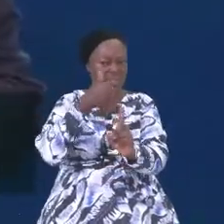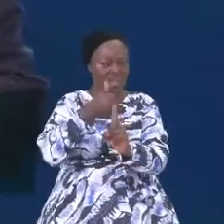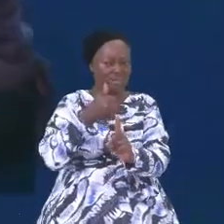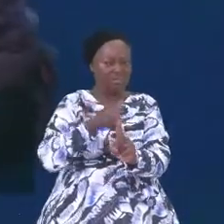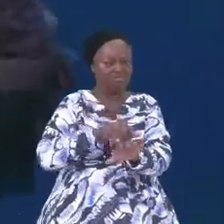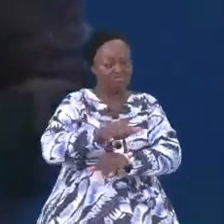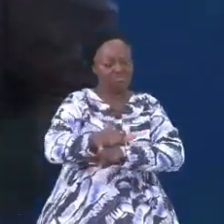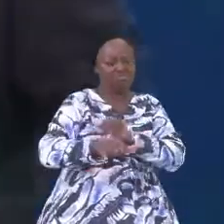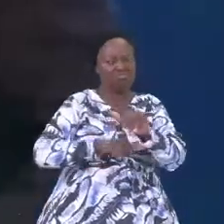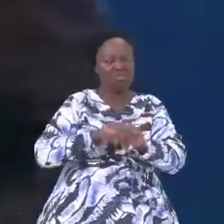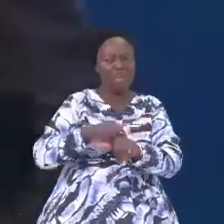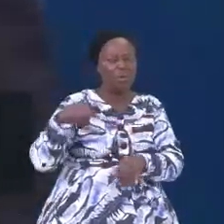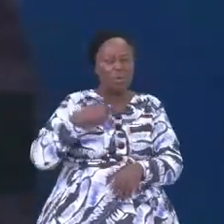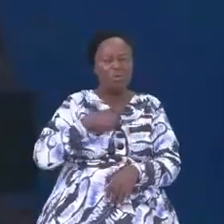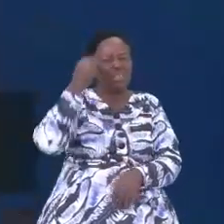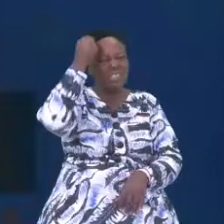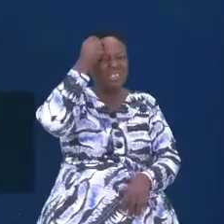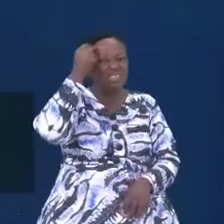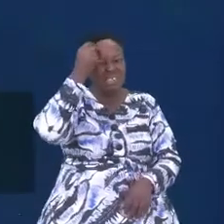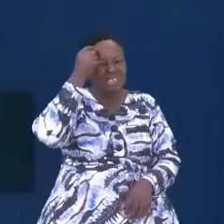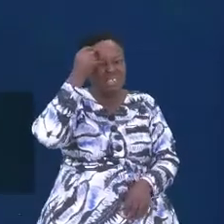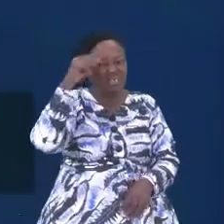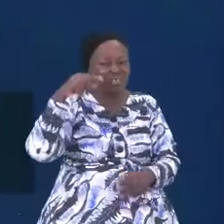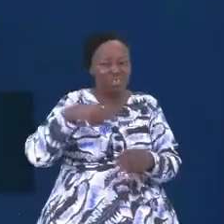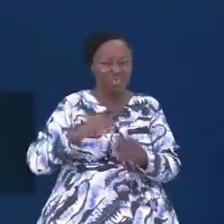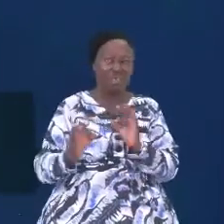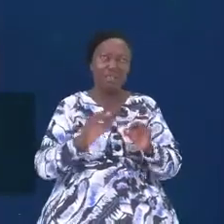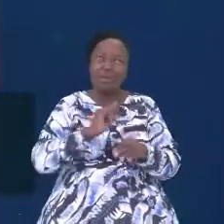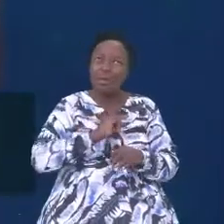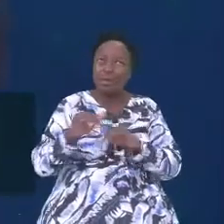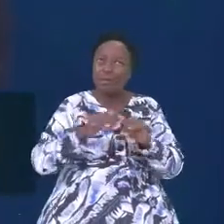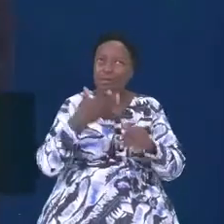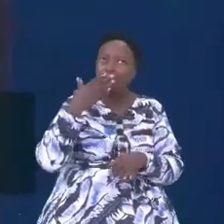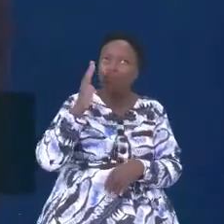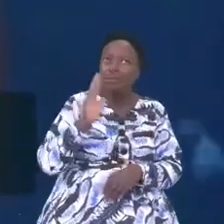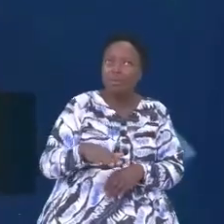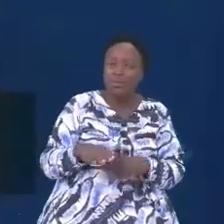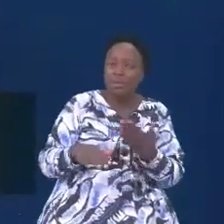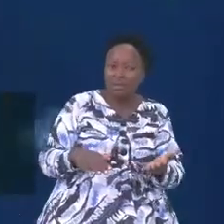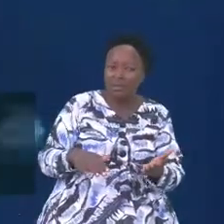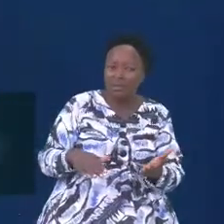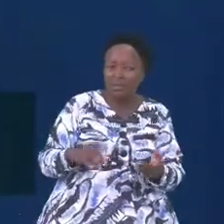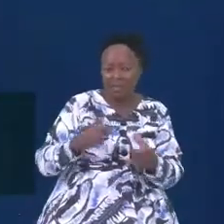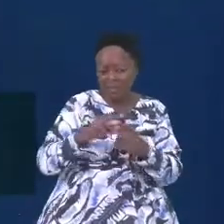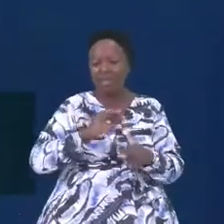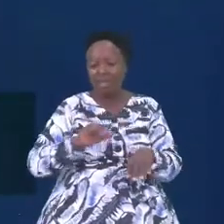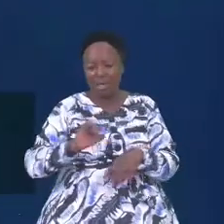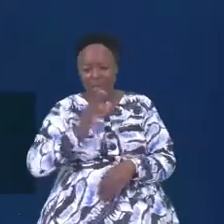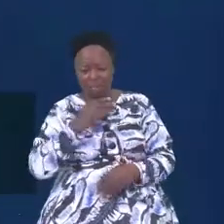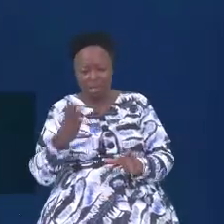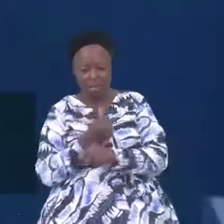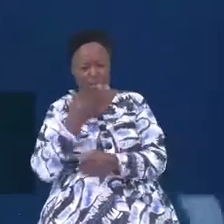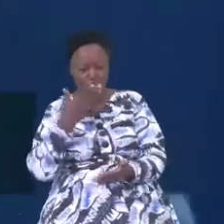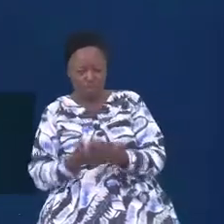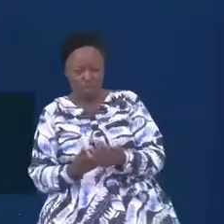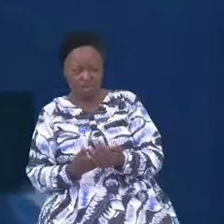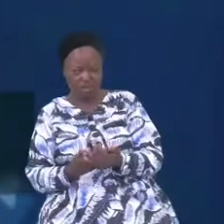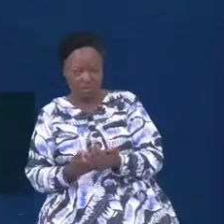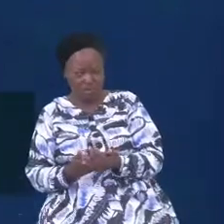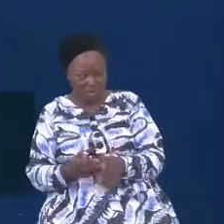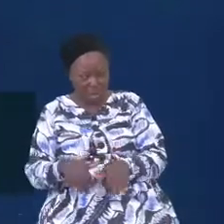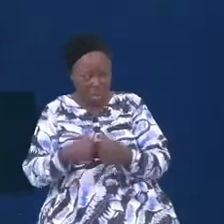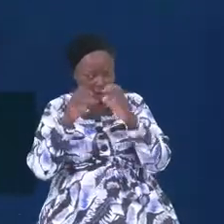self-deception, we think, if I do bad, then I will get good. How can you? That's